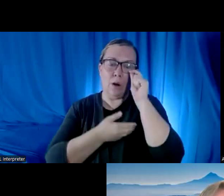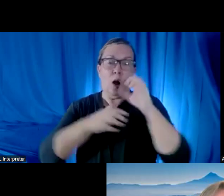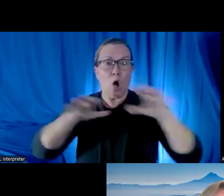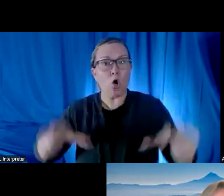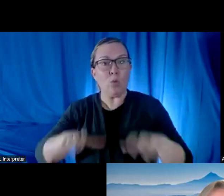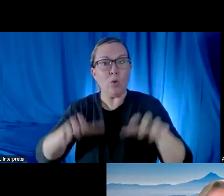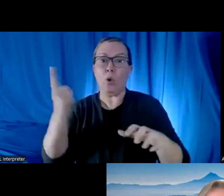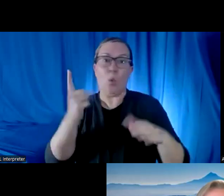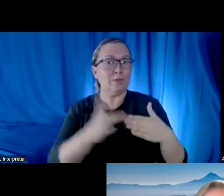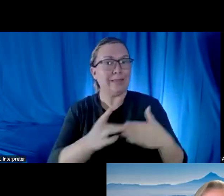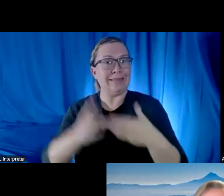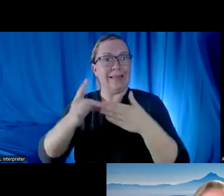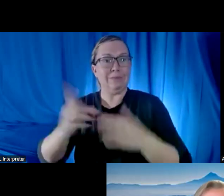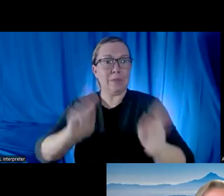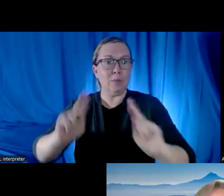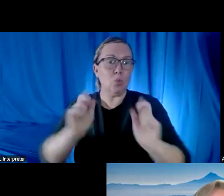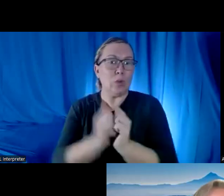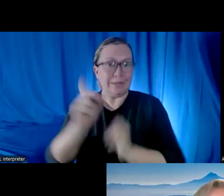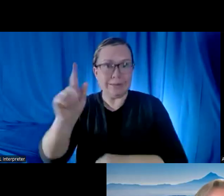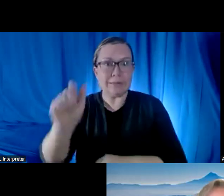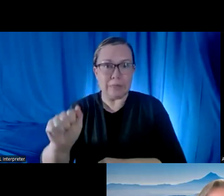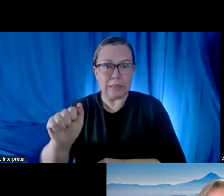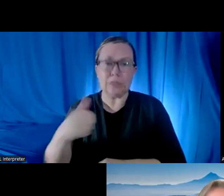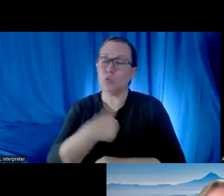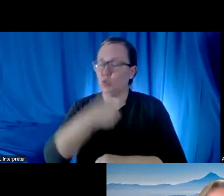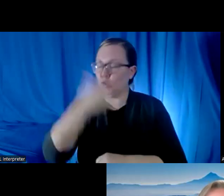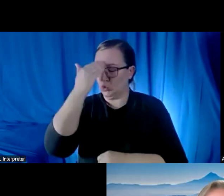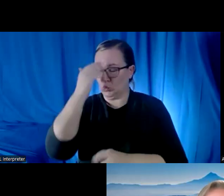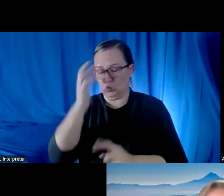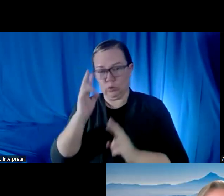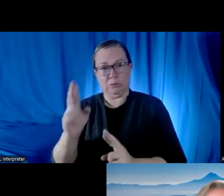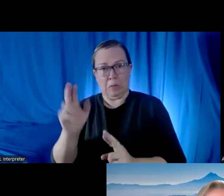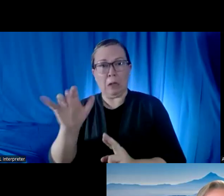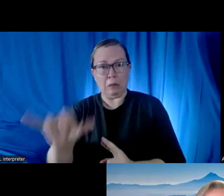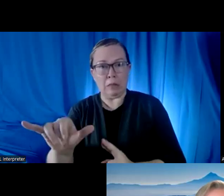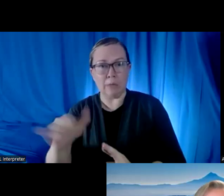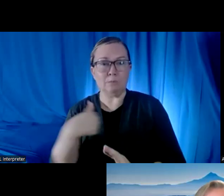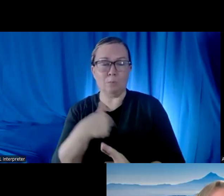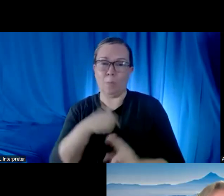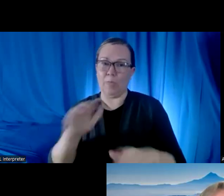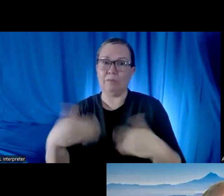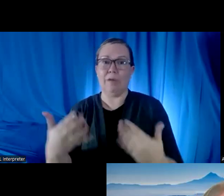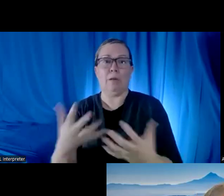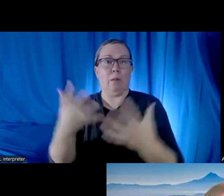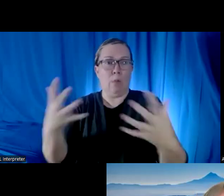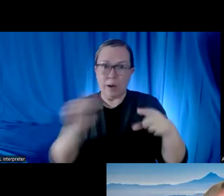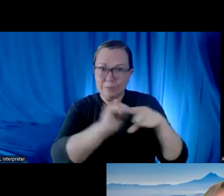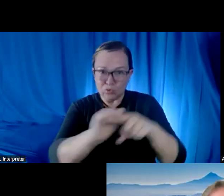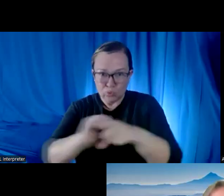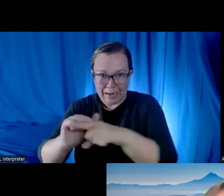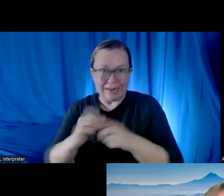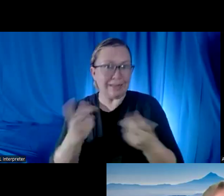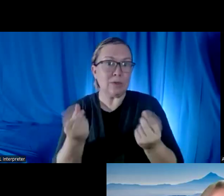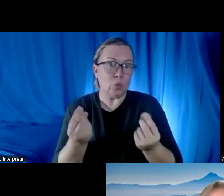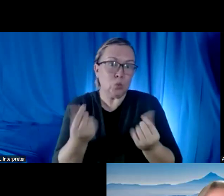been led by people with disabilities, and we know and respect that. And so we provide a lot of trainings like what we're going to do